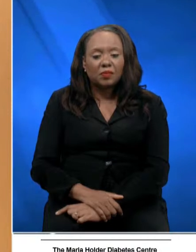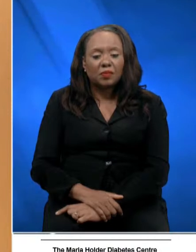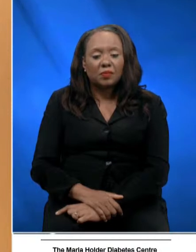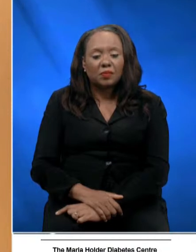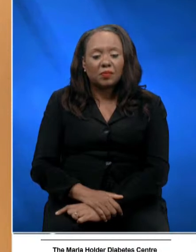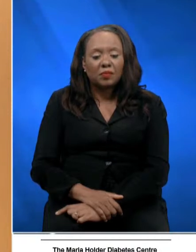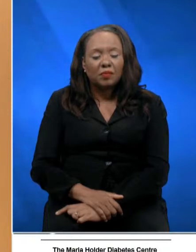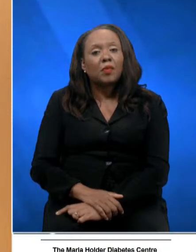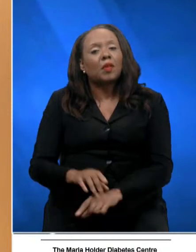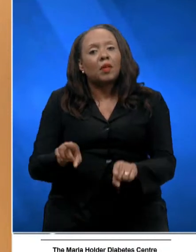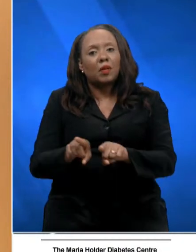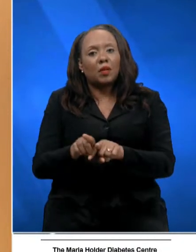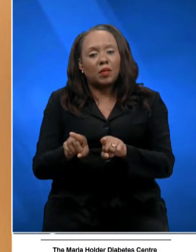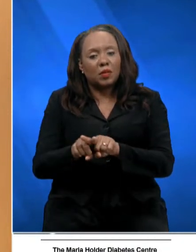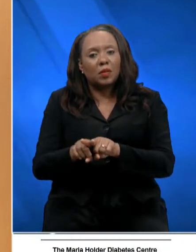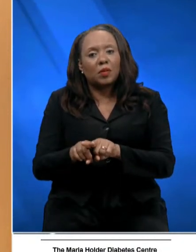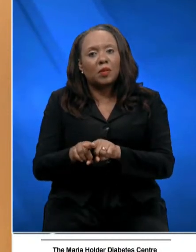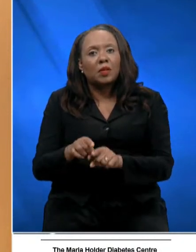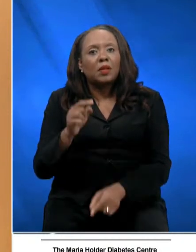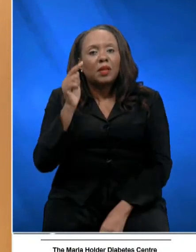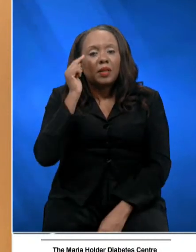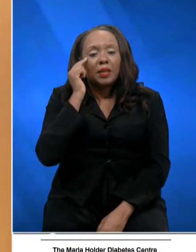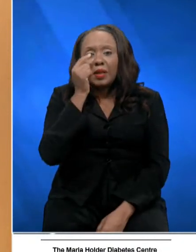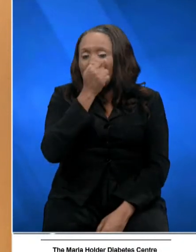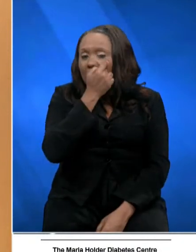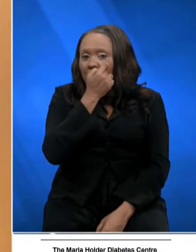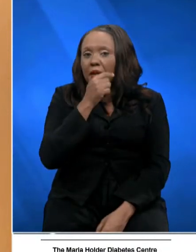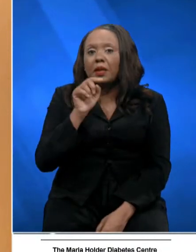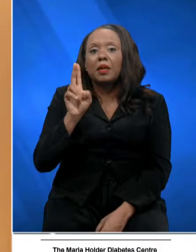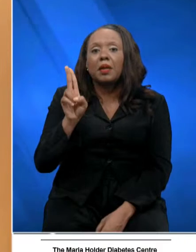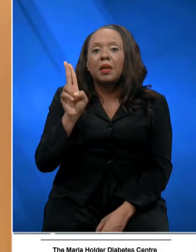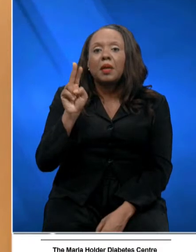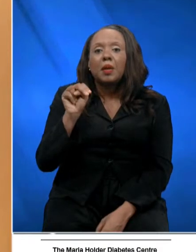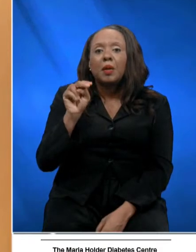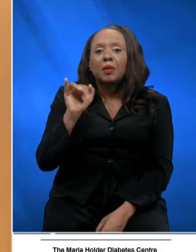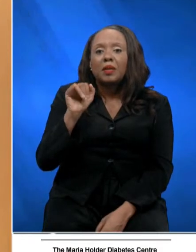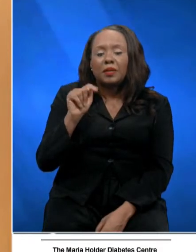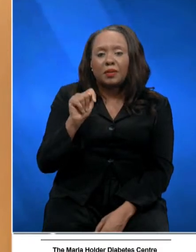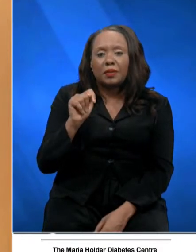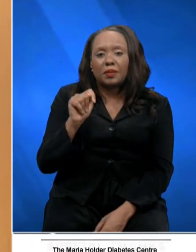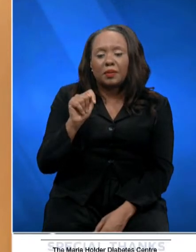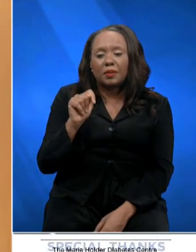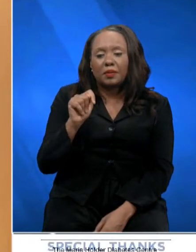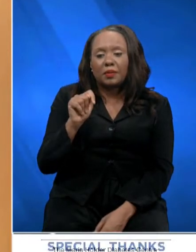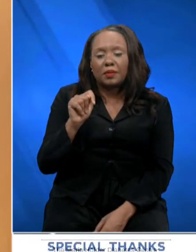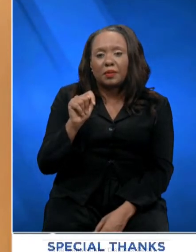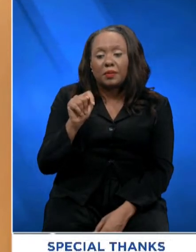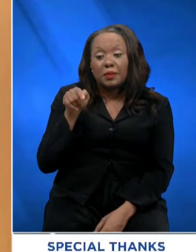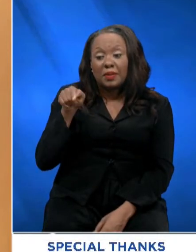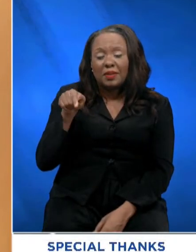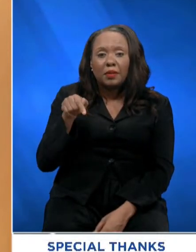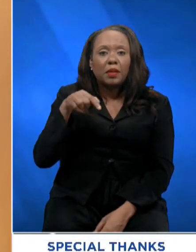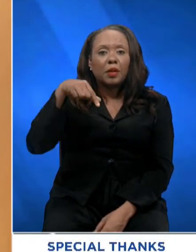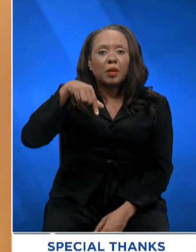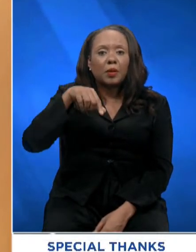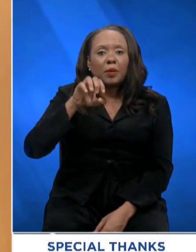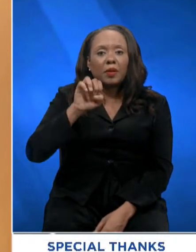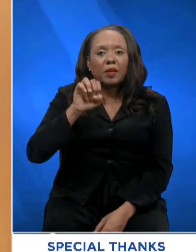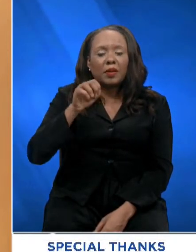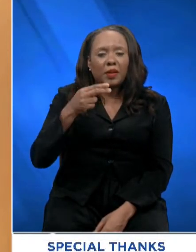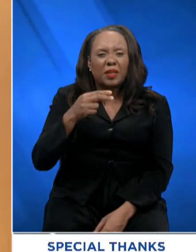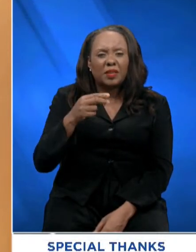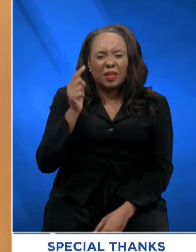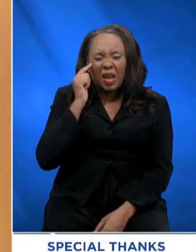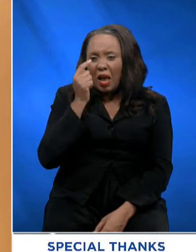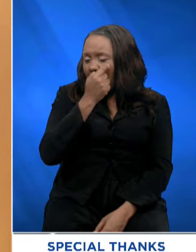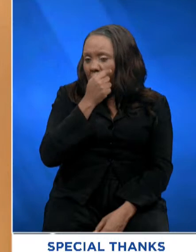at the QEH, if there are significant problems that are found that need treatment, or if you need to